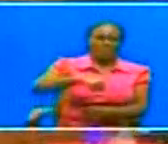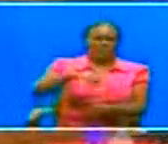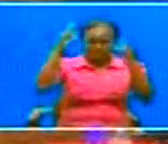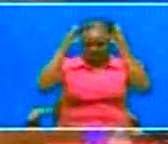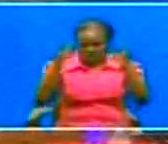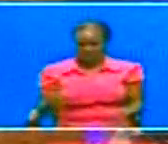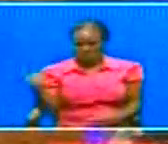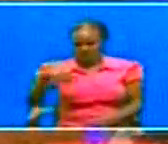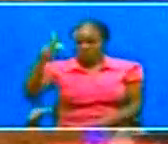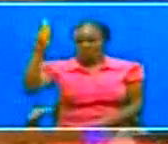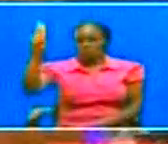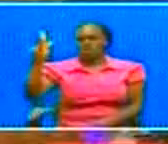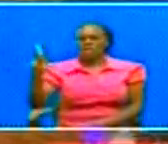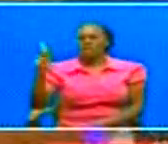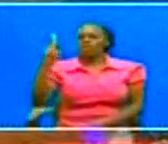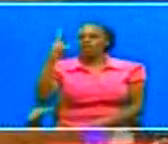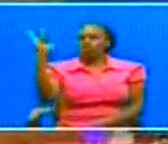over. Yeah. 2 years later.